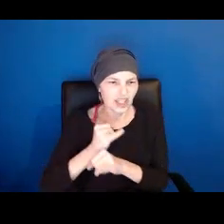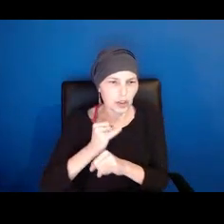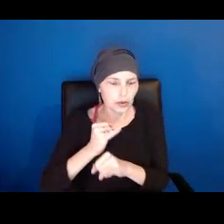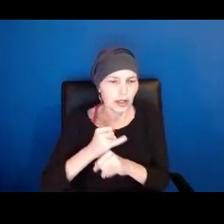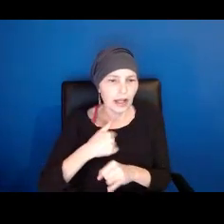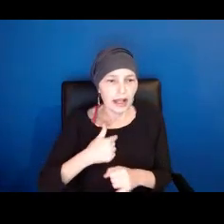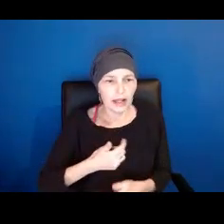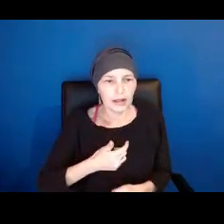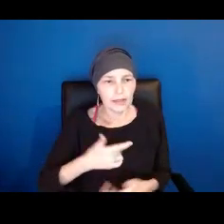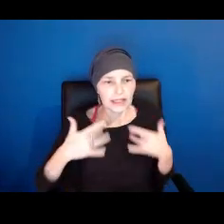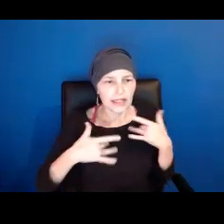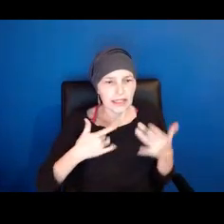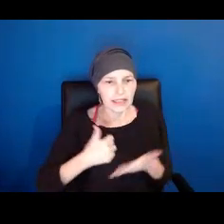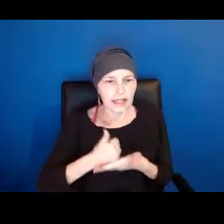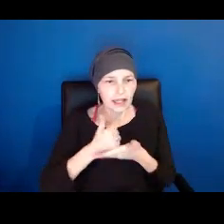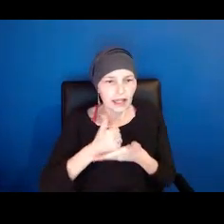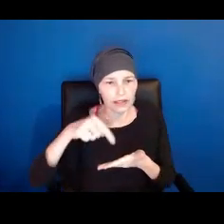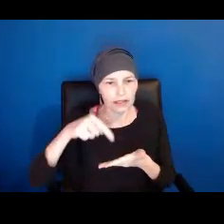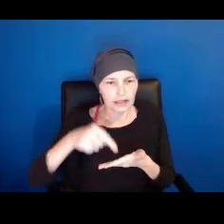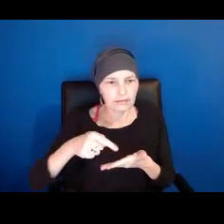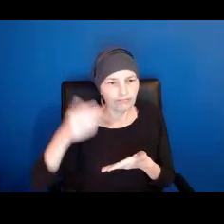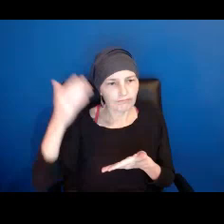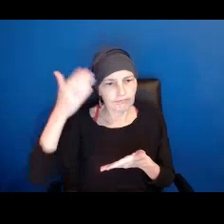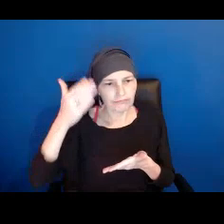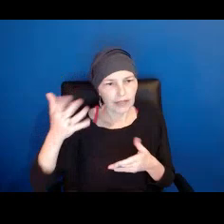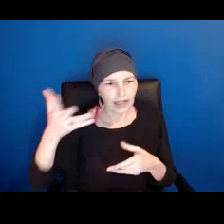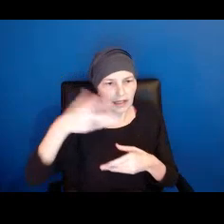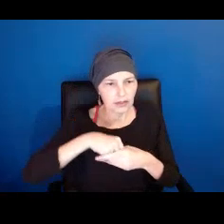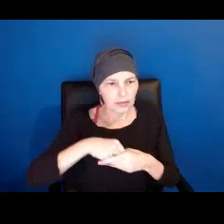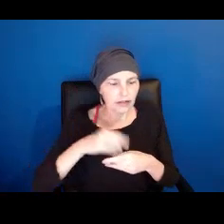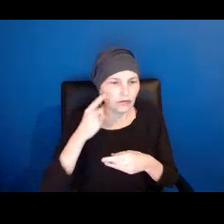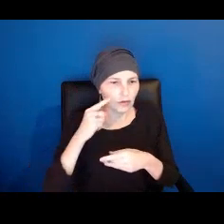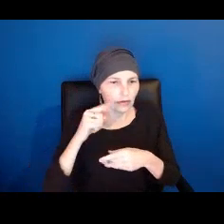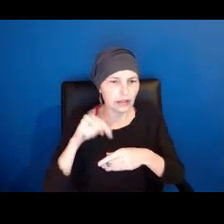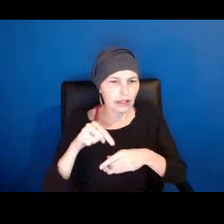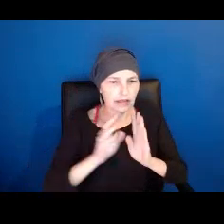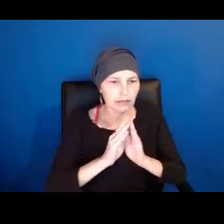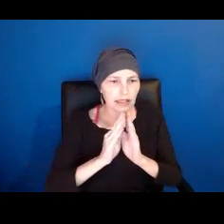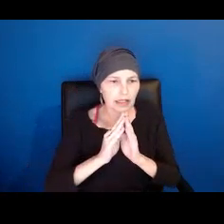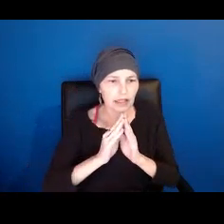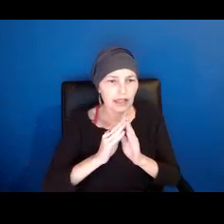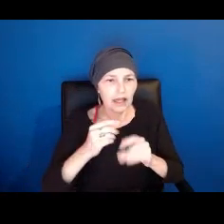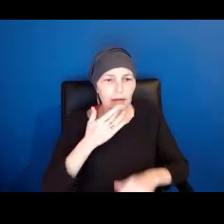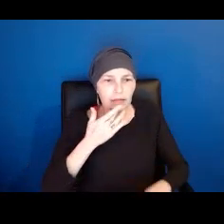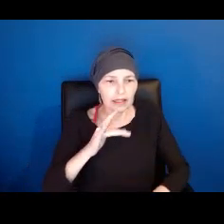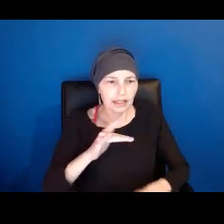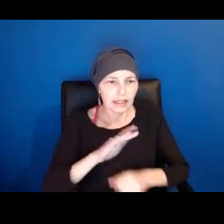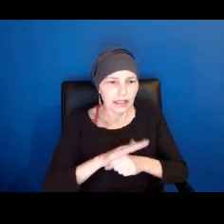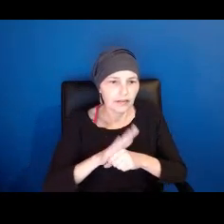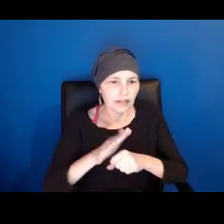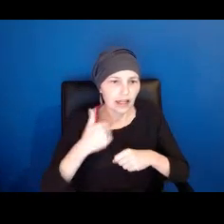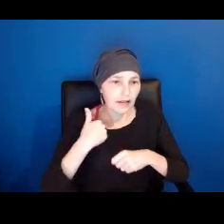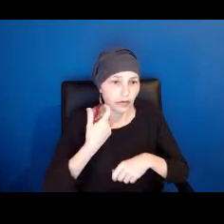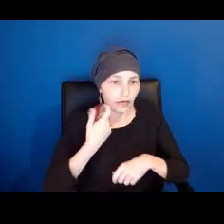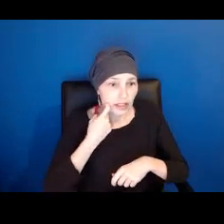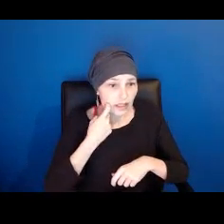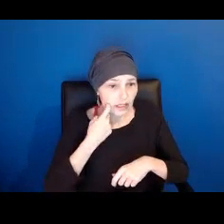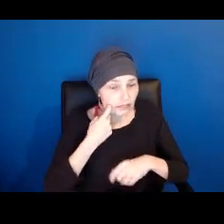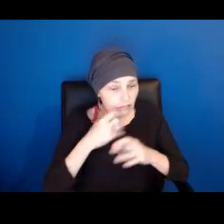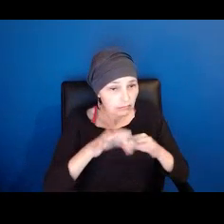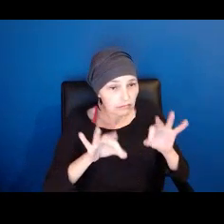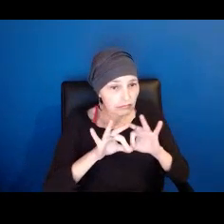lead the stakeholder engagement for this gas system planning OIR. I'm fortunate enough to have recent relevant experience